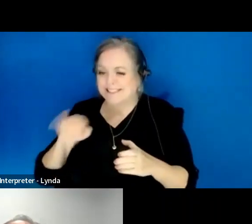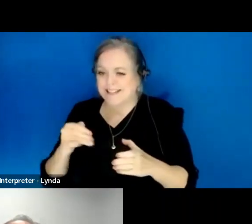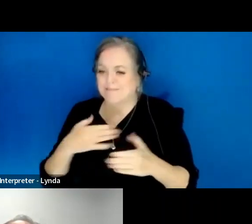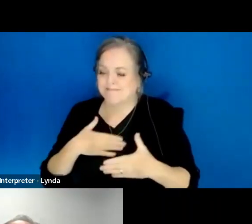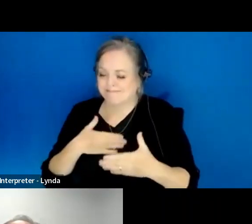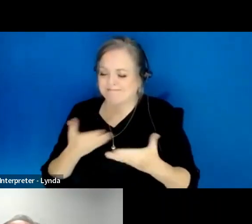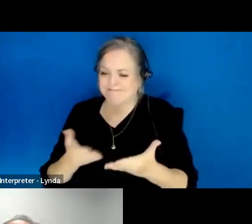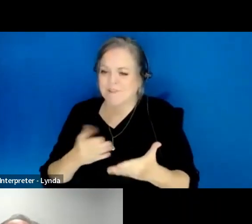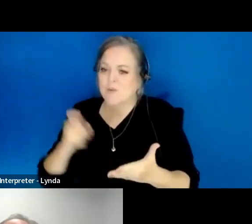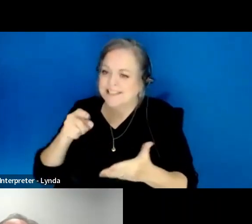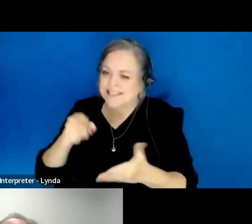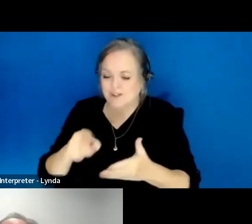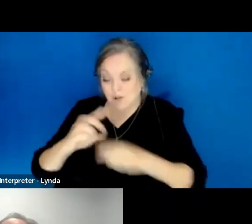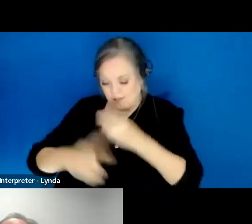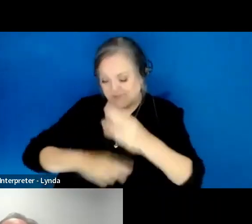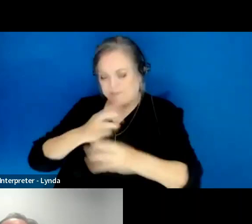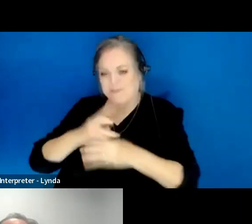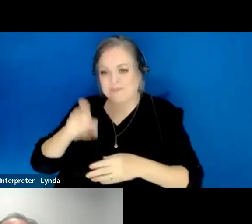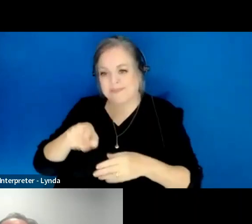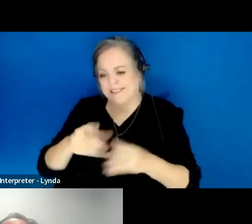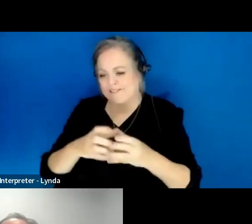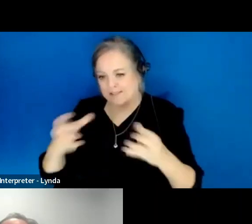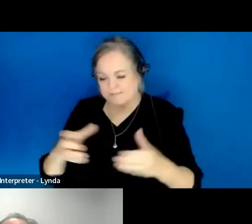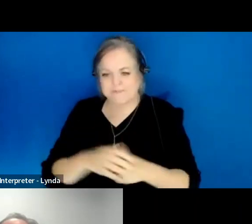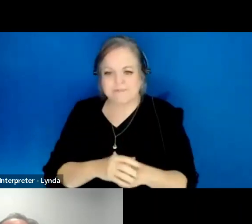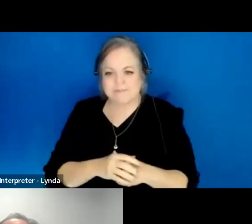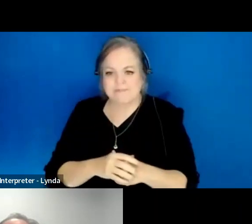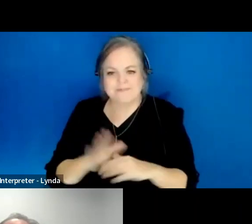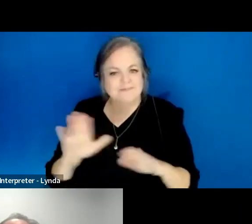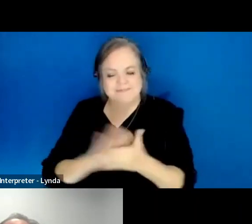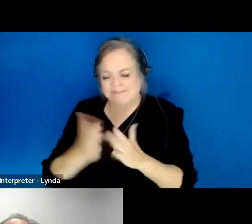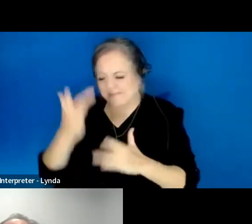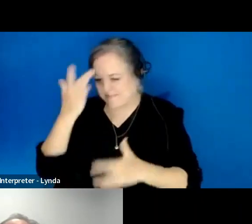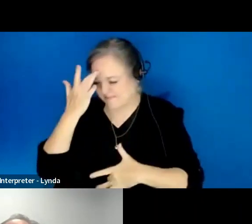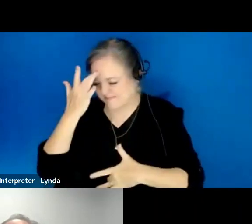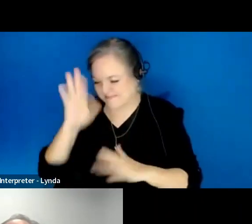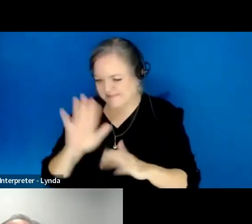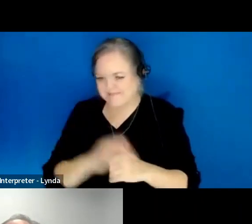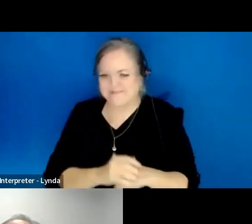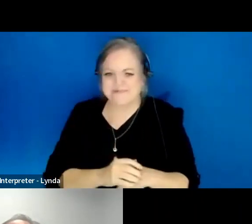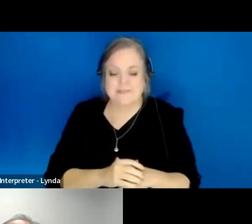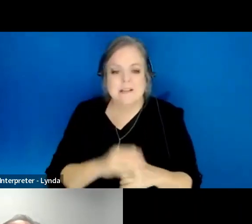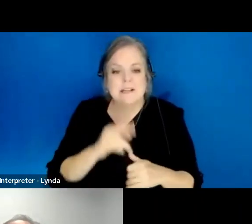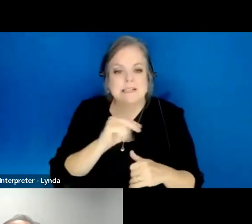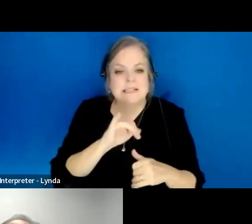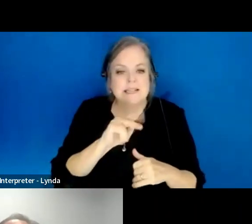Please do. We need you. The world needs you very much. Don't be getting sick. Nikita.